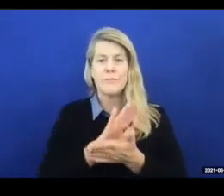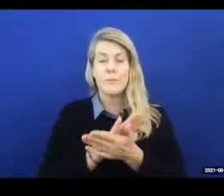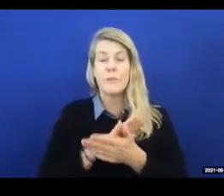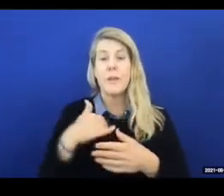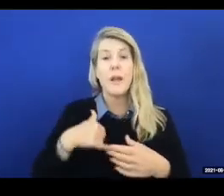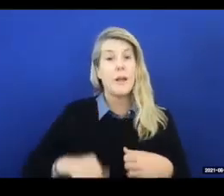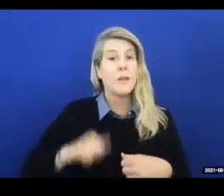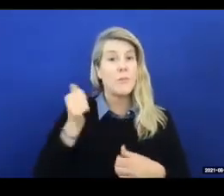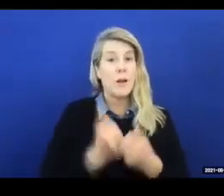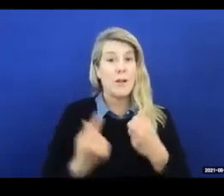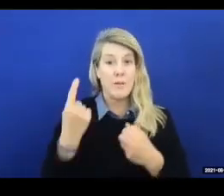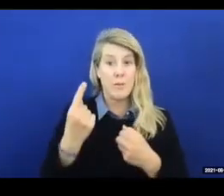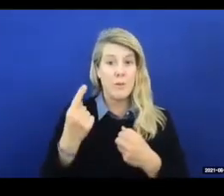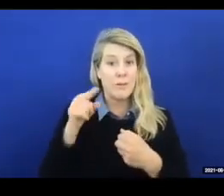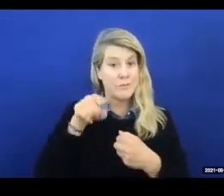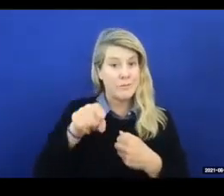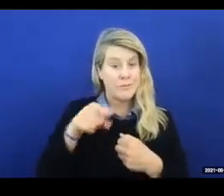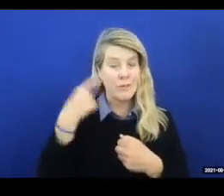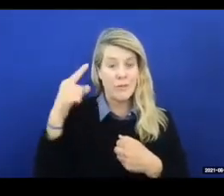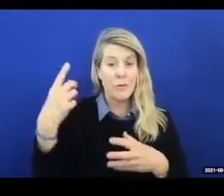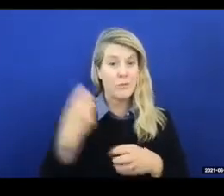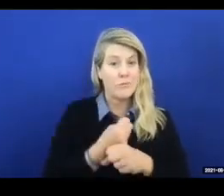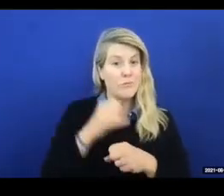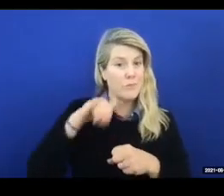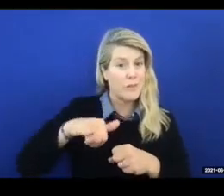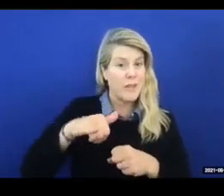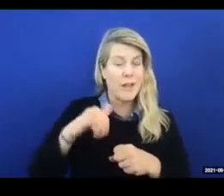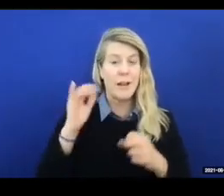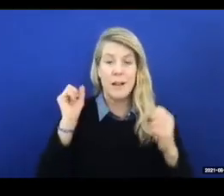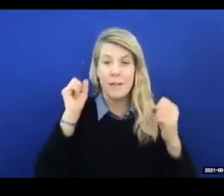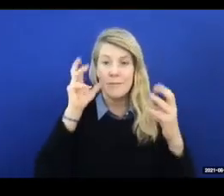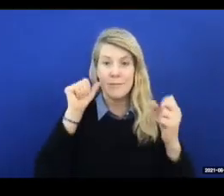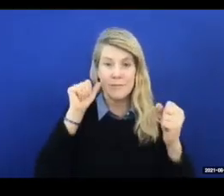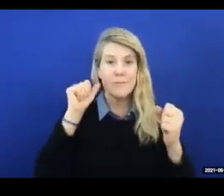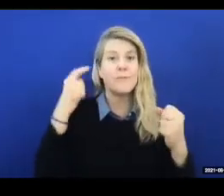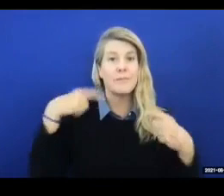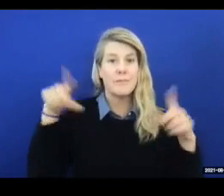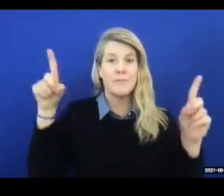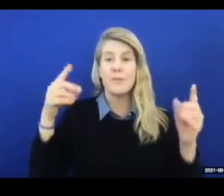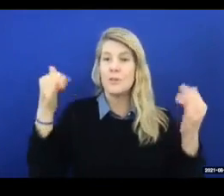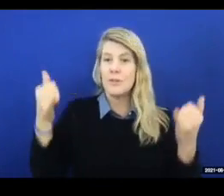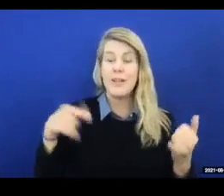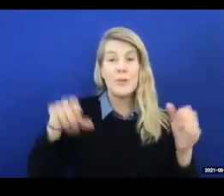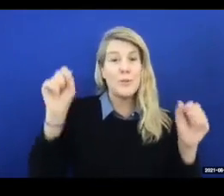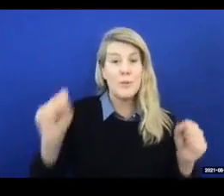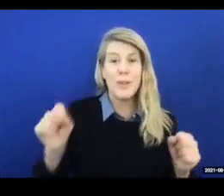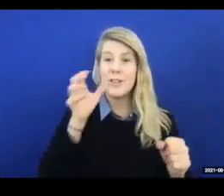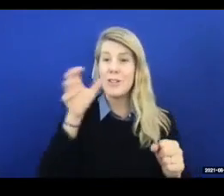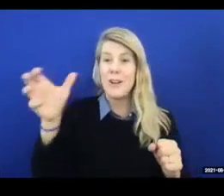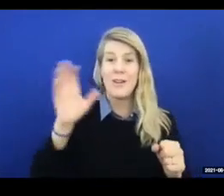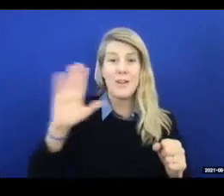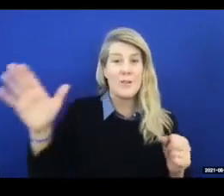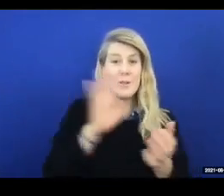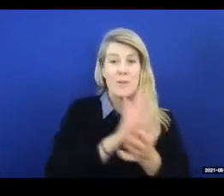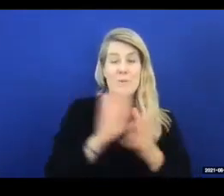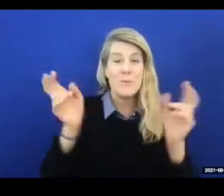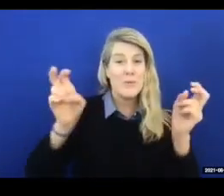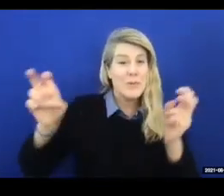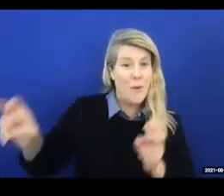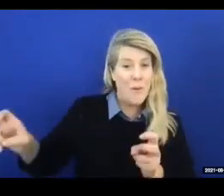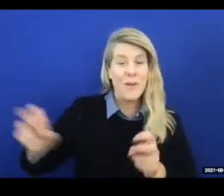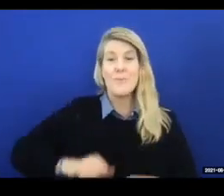and every one of you for reaching this milestone. And on this day, you can together shout out your school